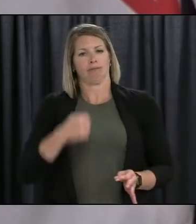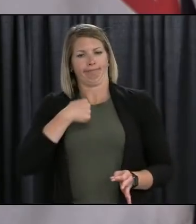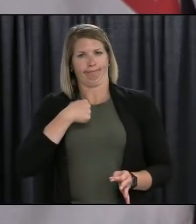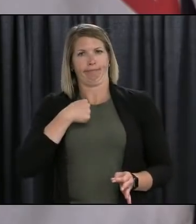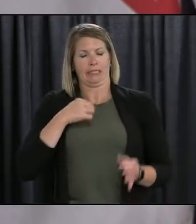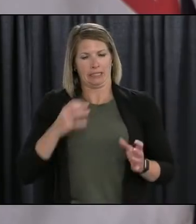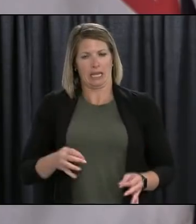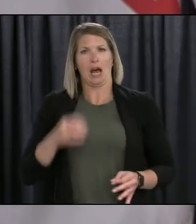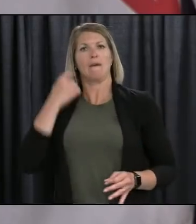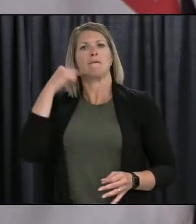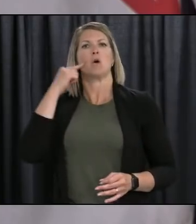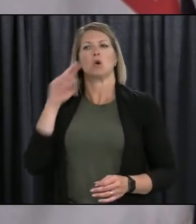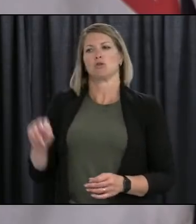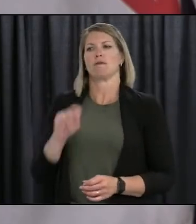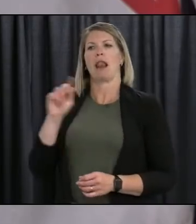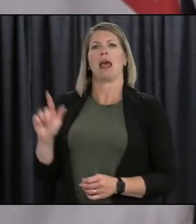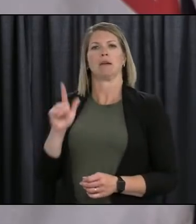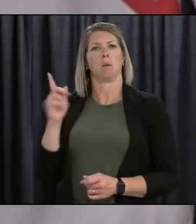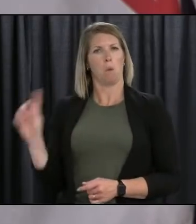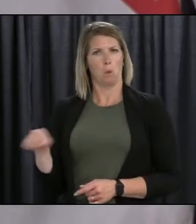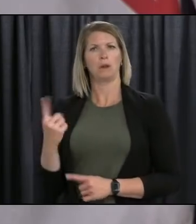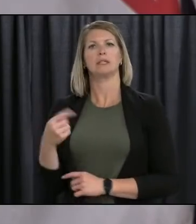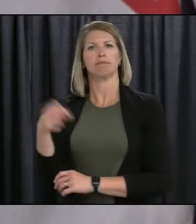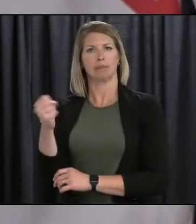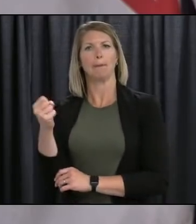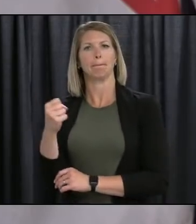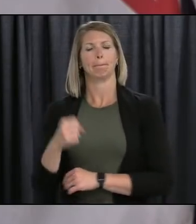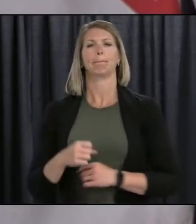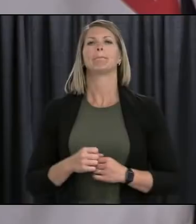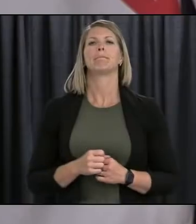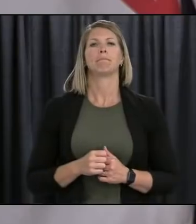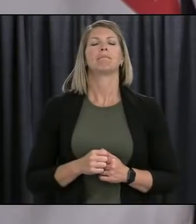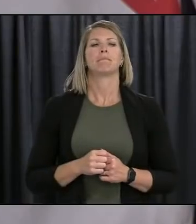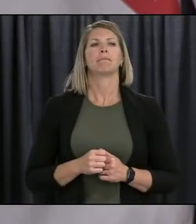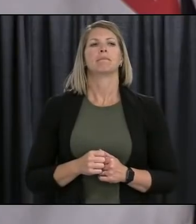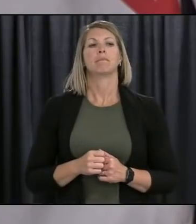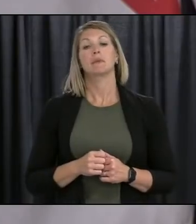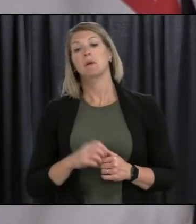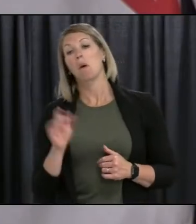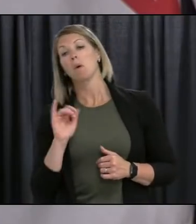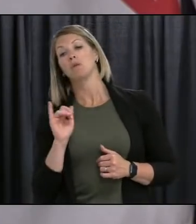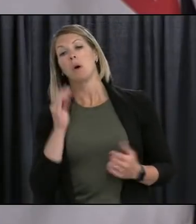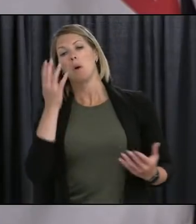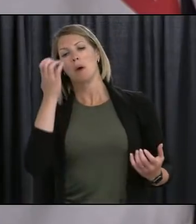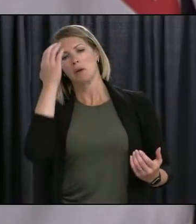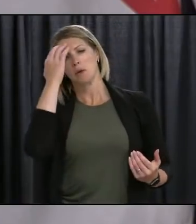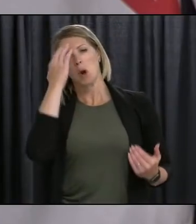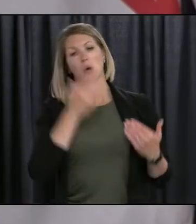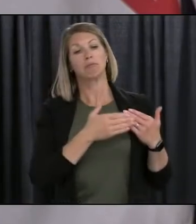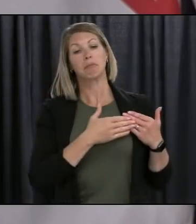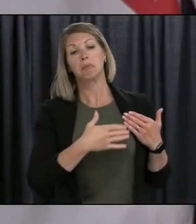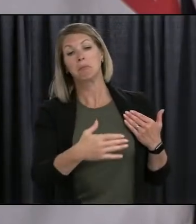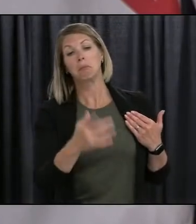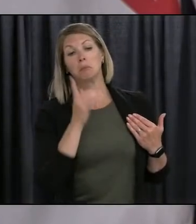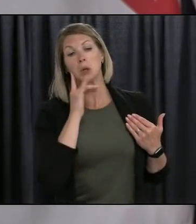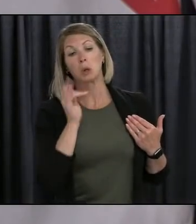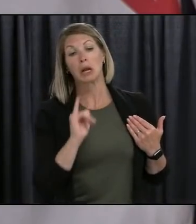on what we feel is the best information for us and what the best path forward is for each of the individual